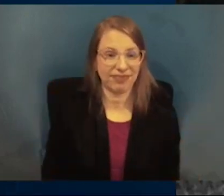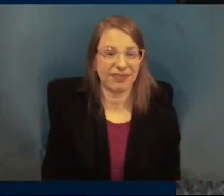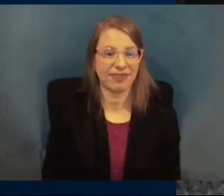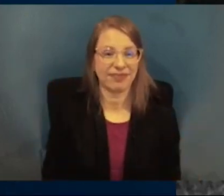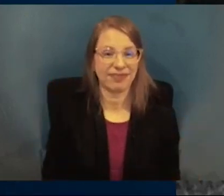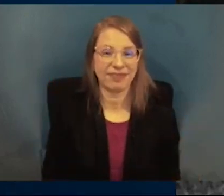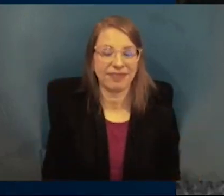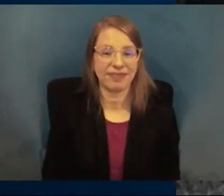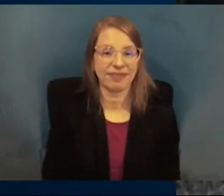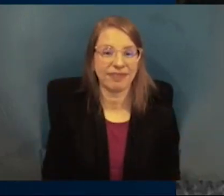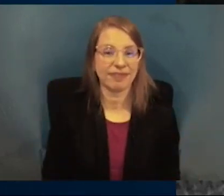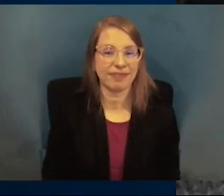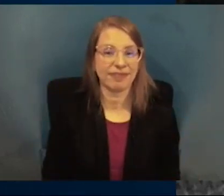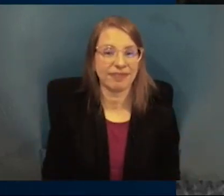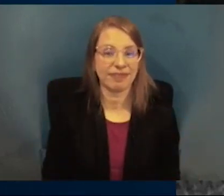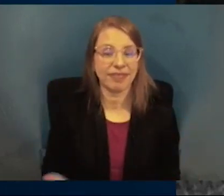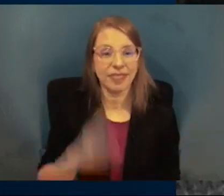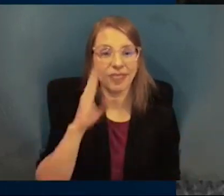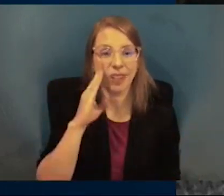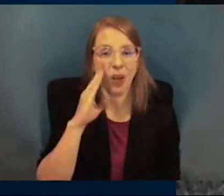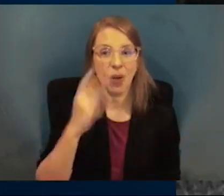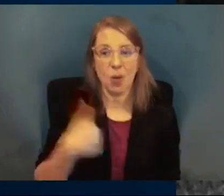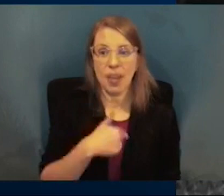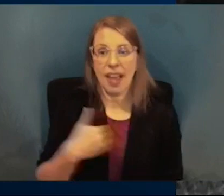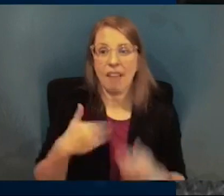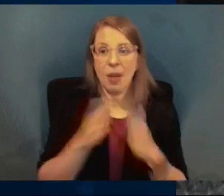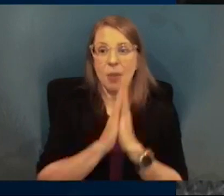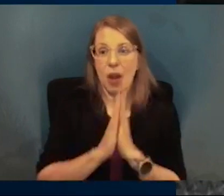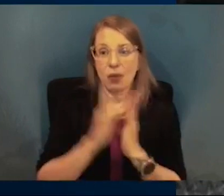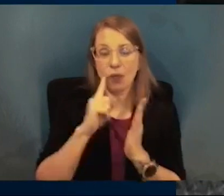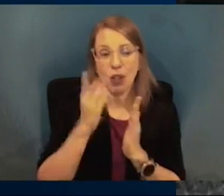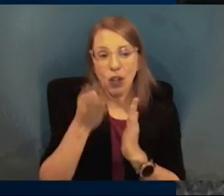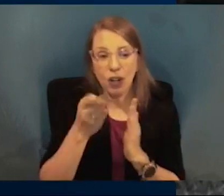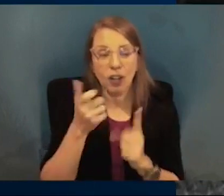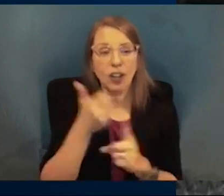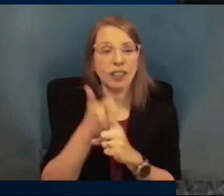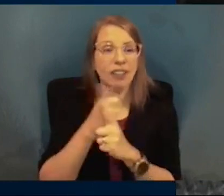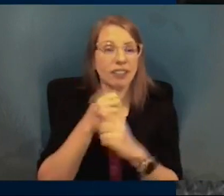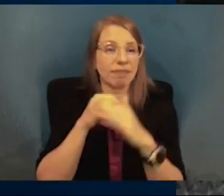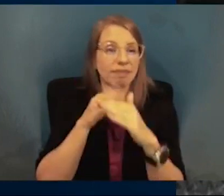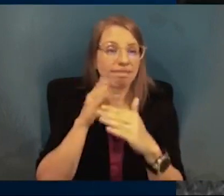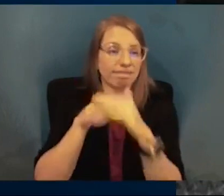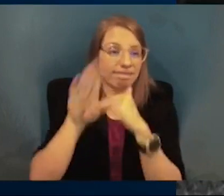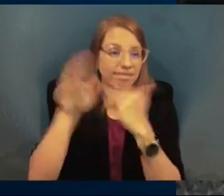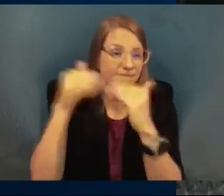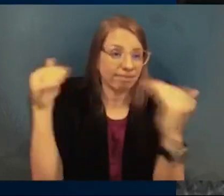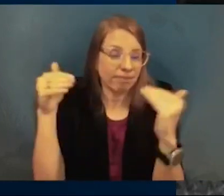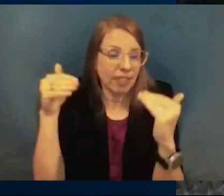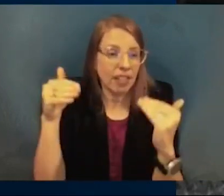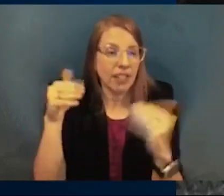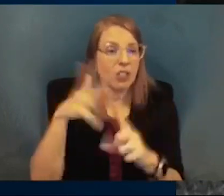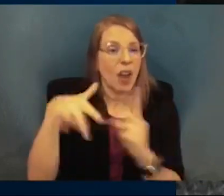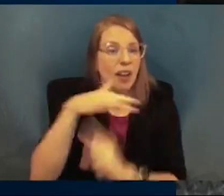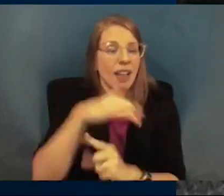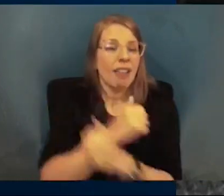know, we have prayers for her. She's in a much better place now. She's surrounded by love and some of our other family